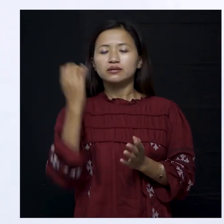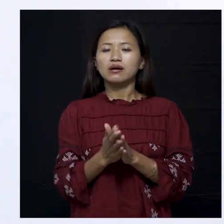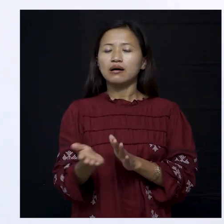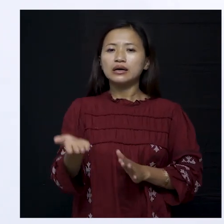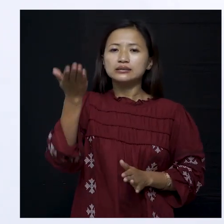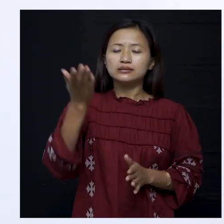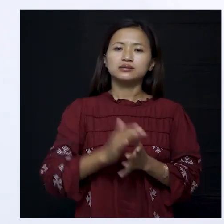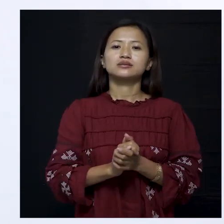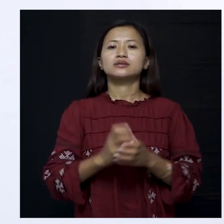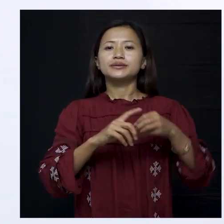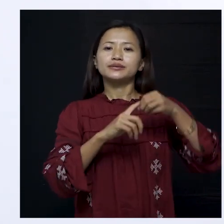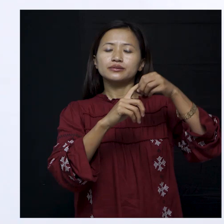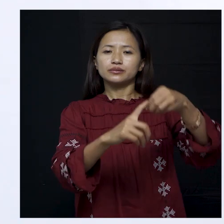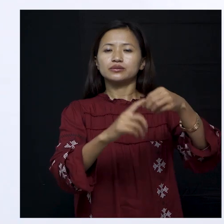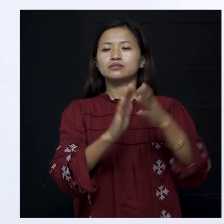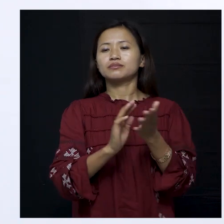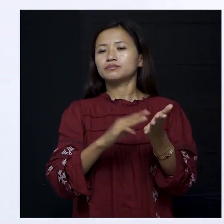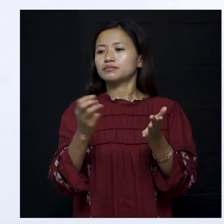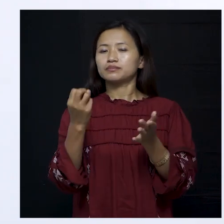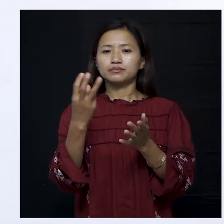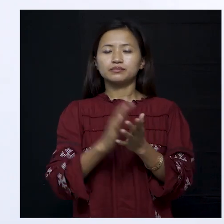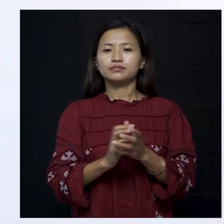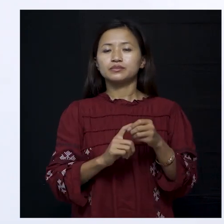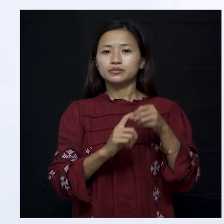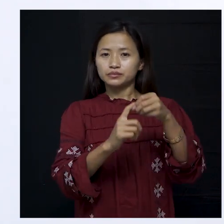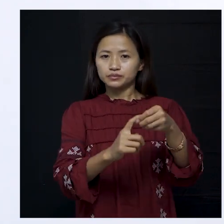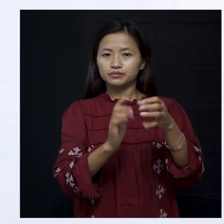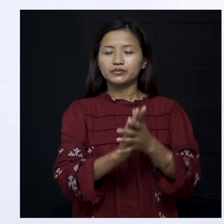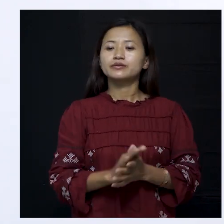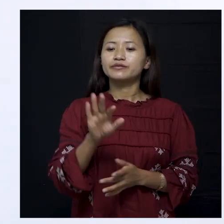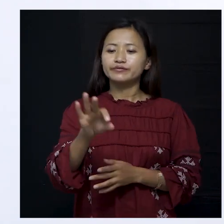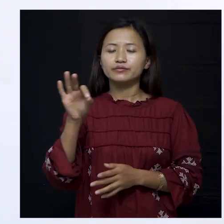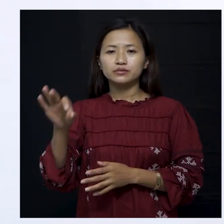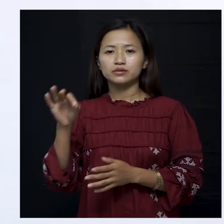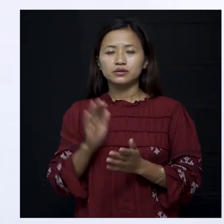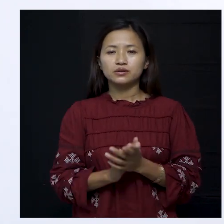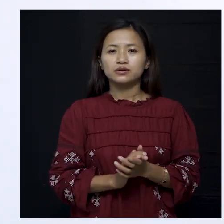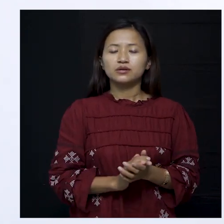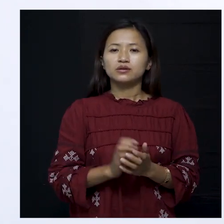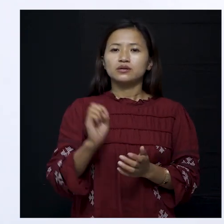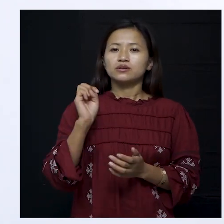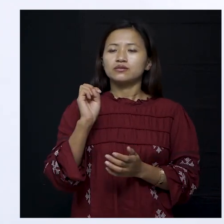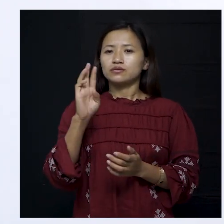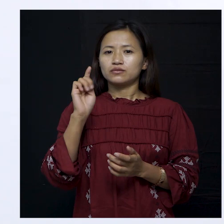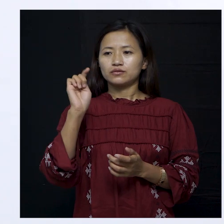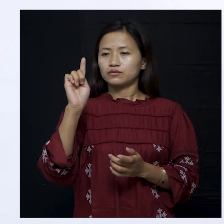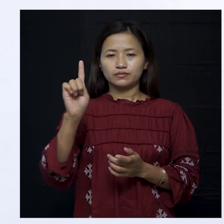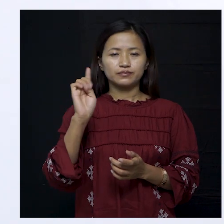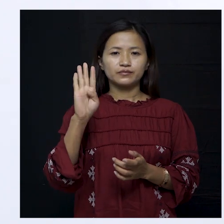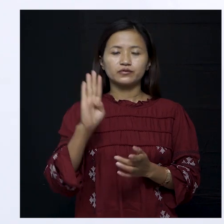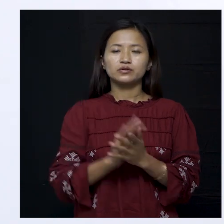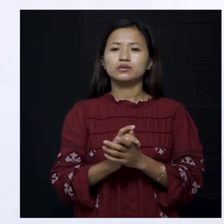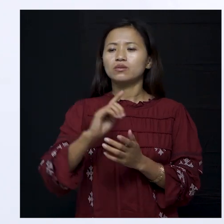highest question, highest mark carrying question that you will find in question number 14 almost every year,